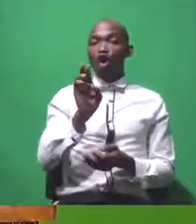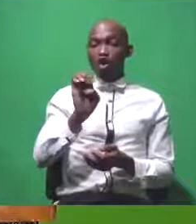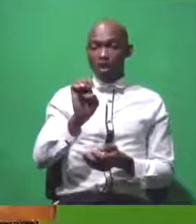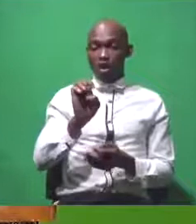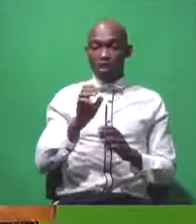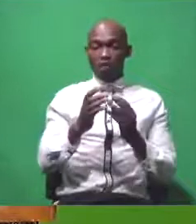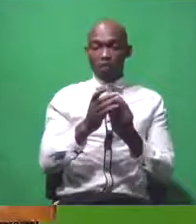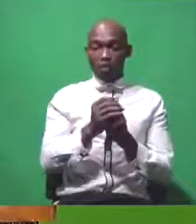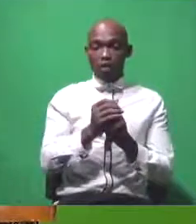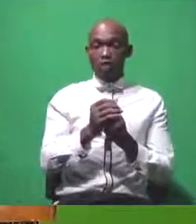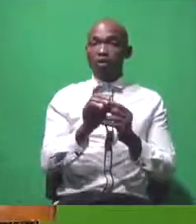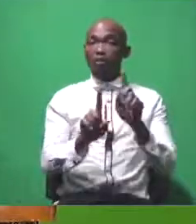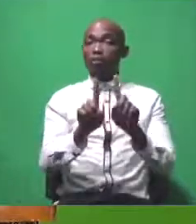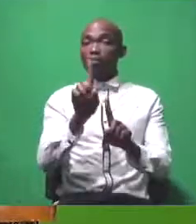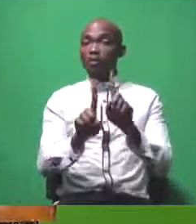and